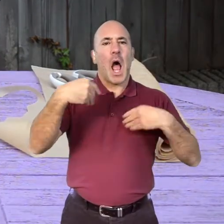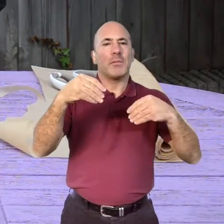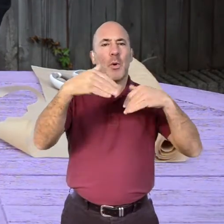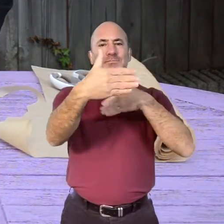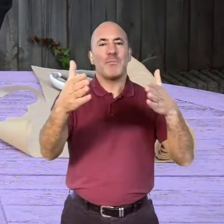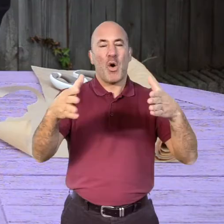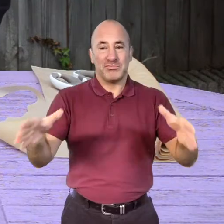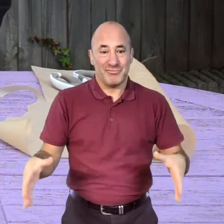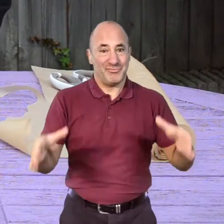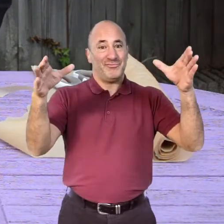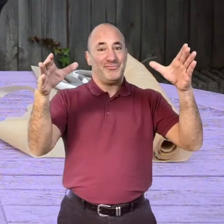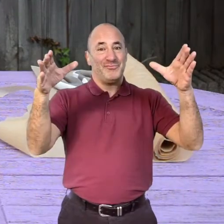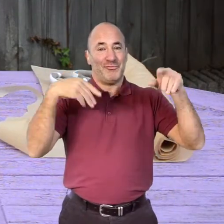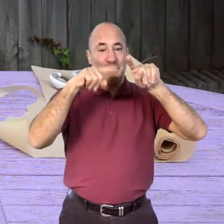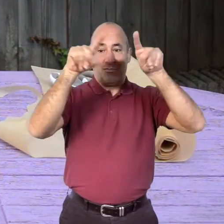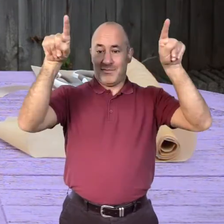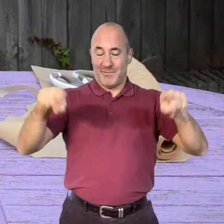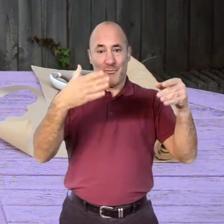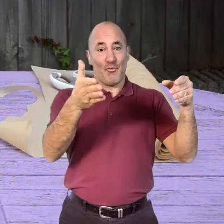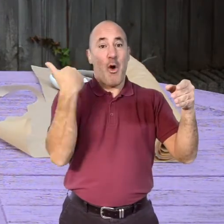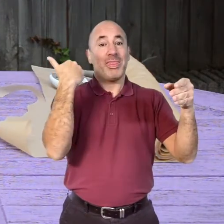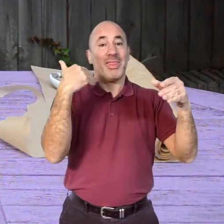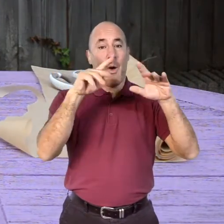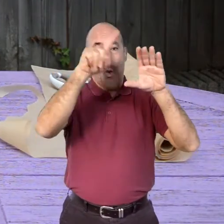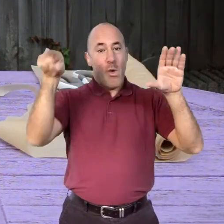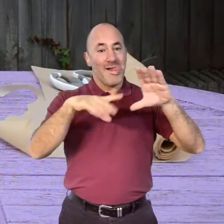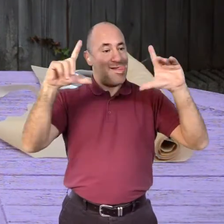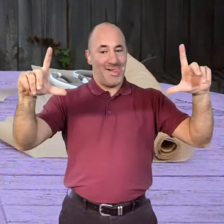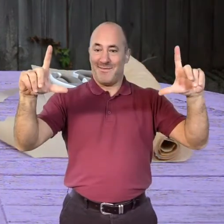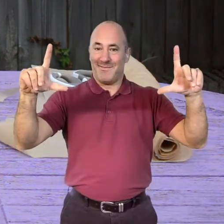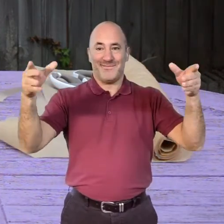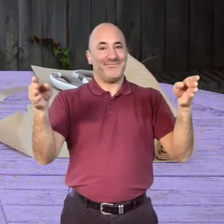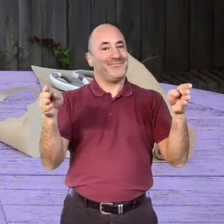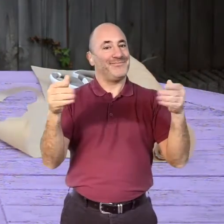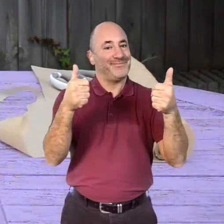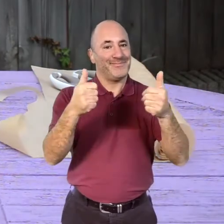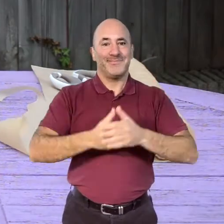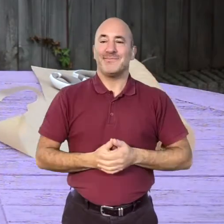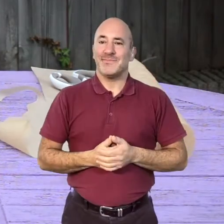holding up my cardboard box so you can see the rectangle hole in the middle of it.